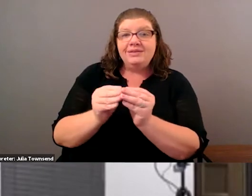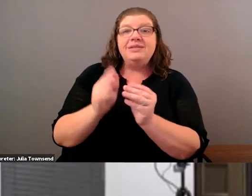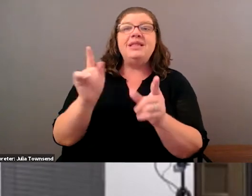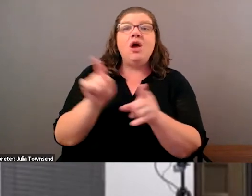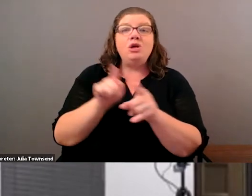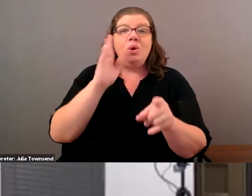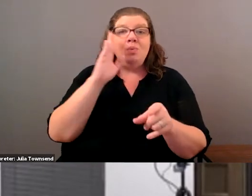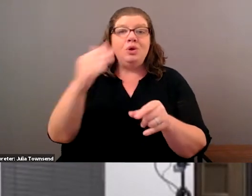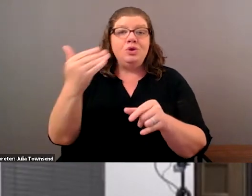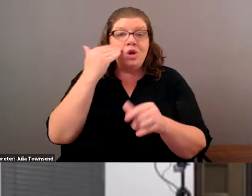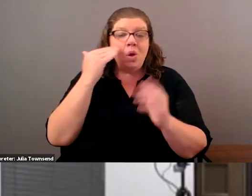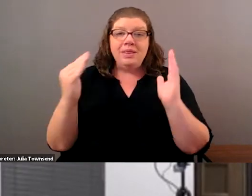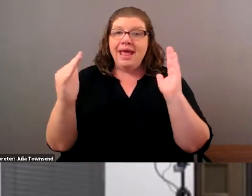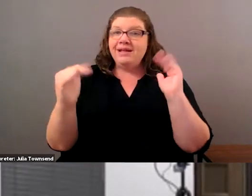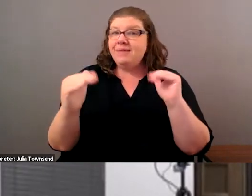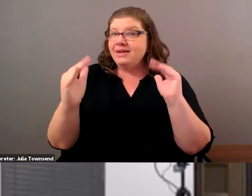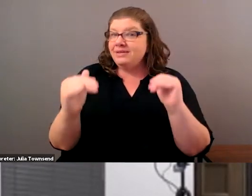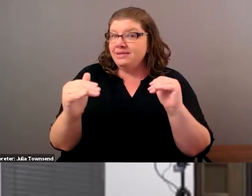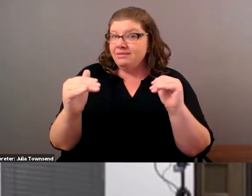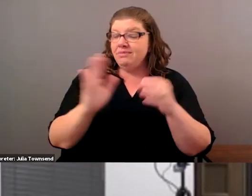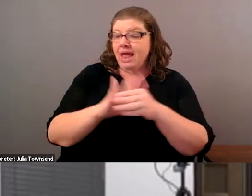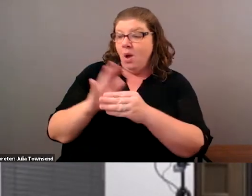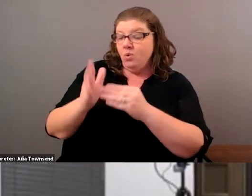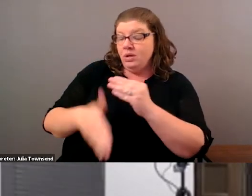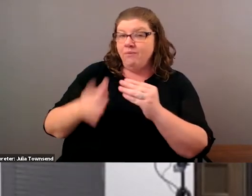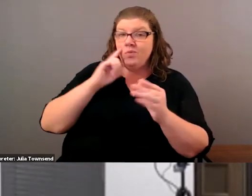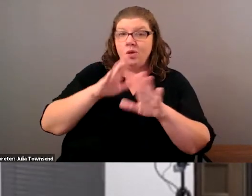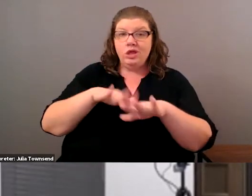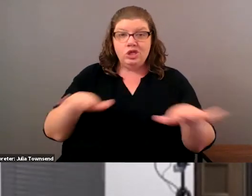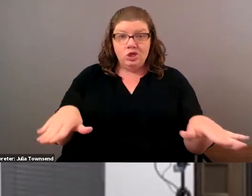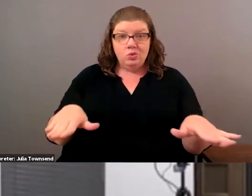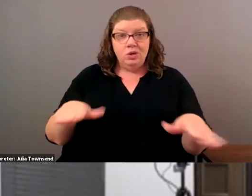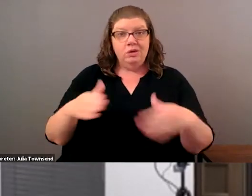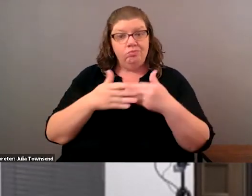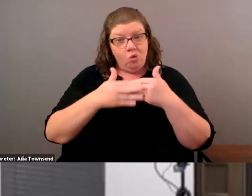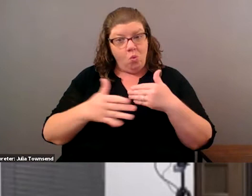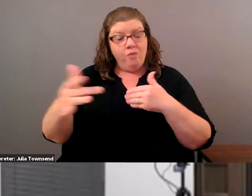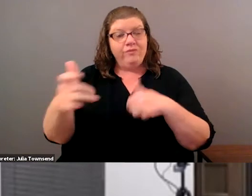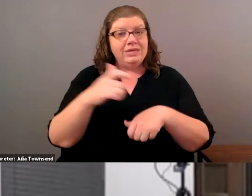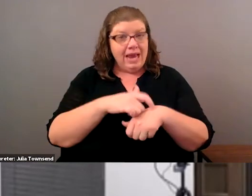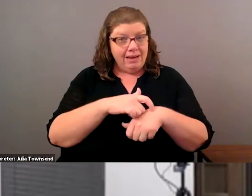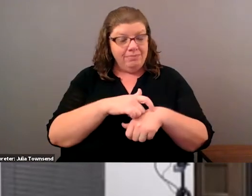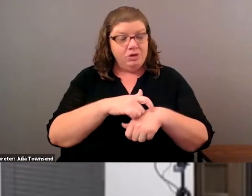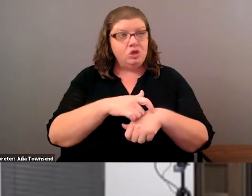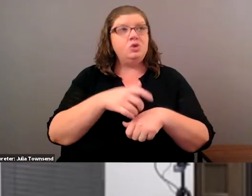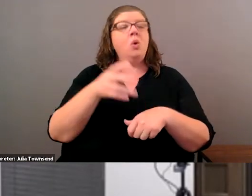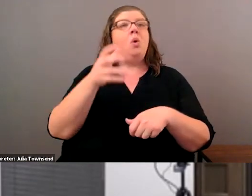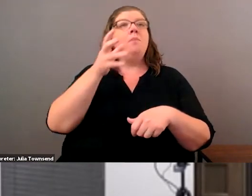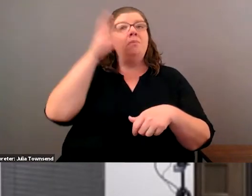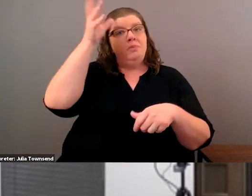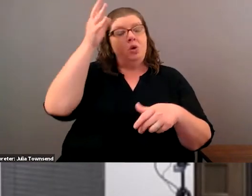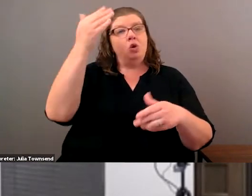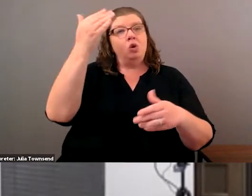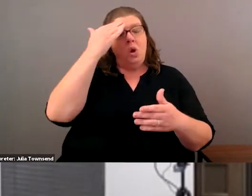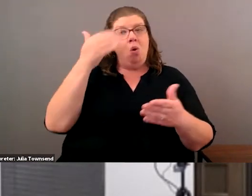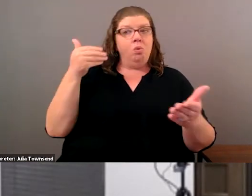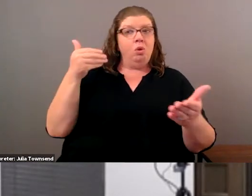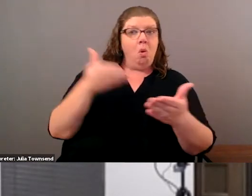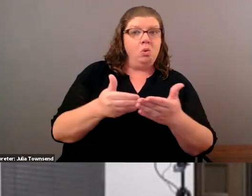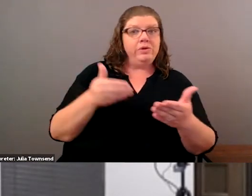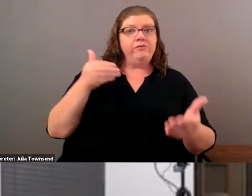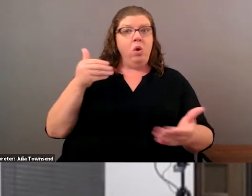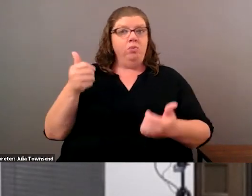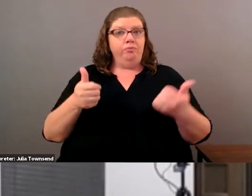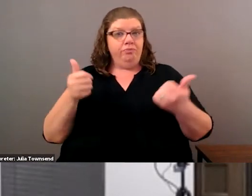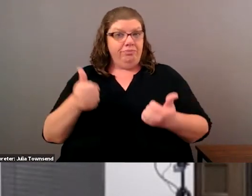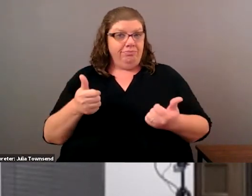the expected outcomes for their children over time so that they can know how close or how far they are from that. And that's